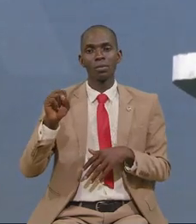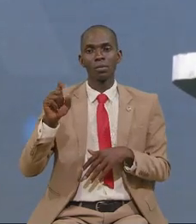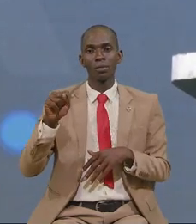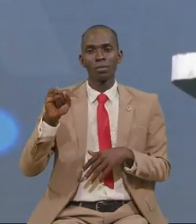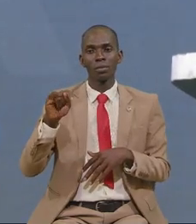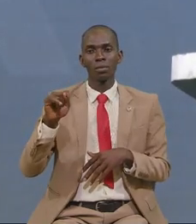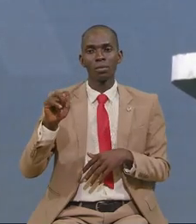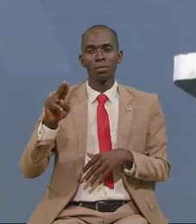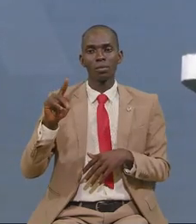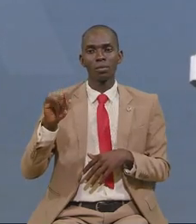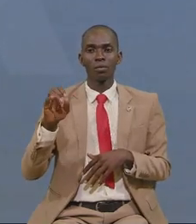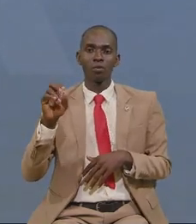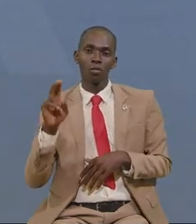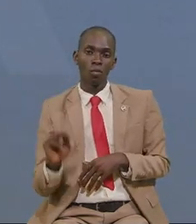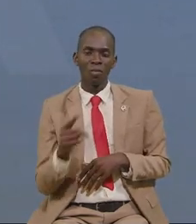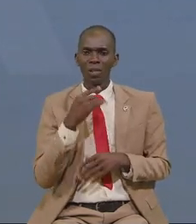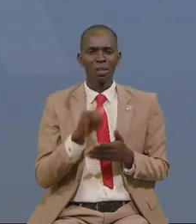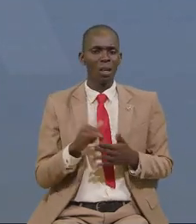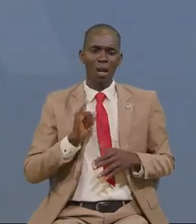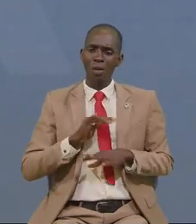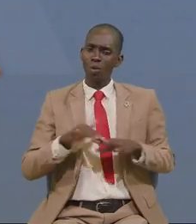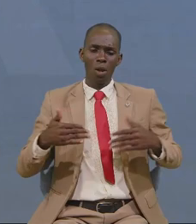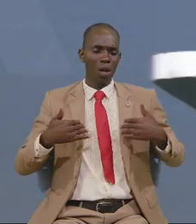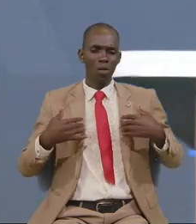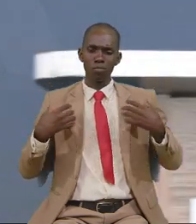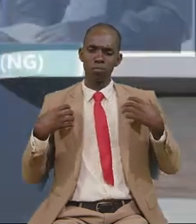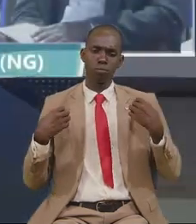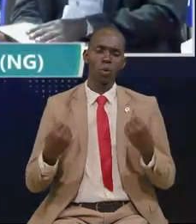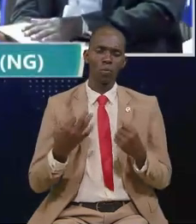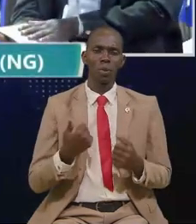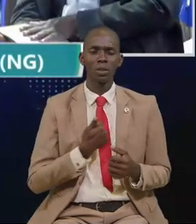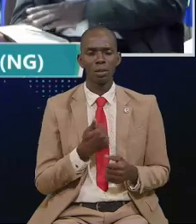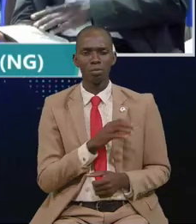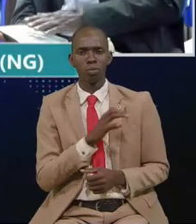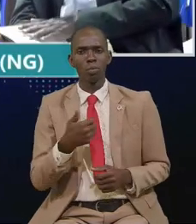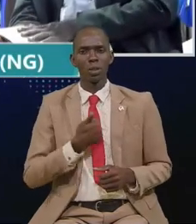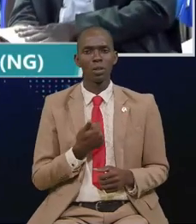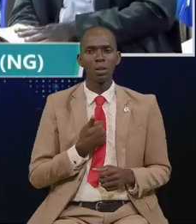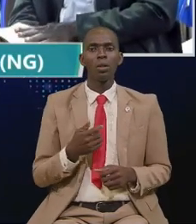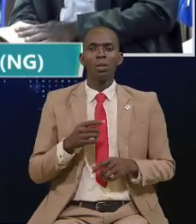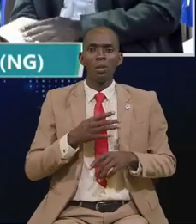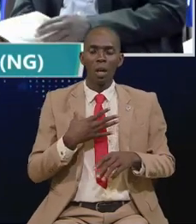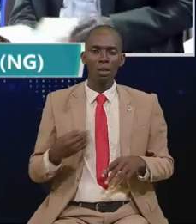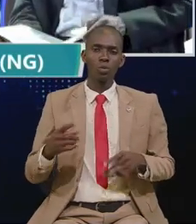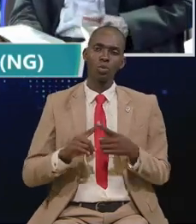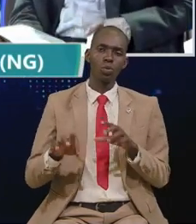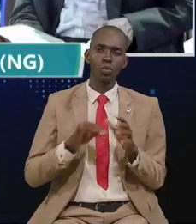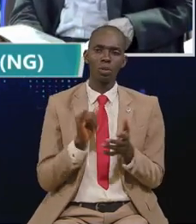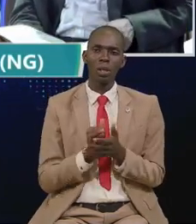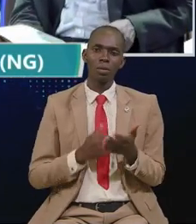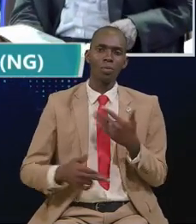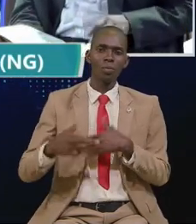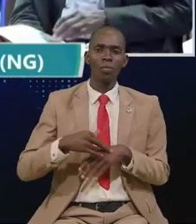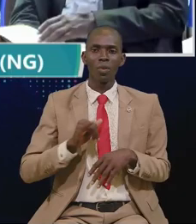of myself, I do not have any strength of myself to do that restitution. I'm always thinking the